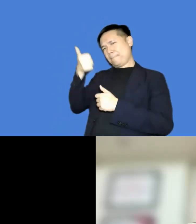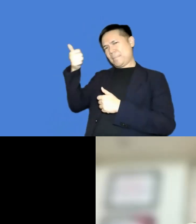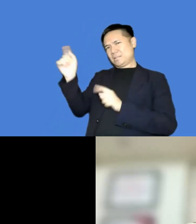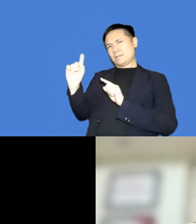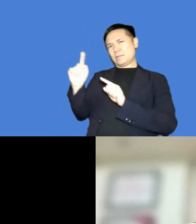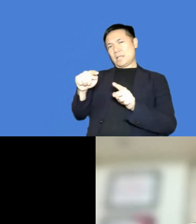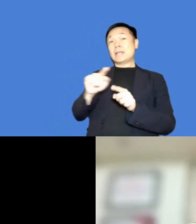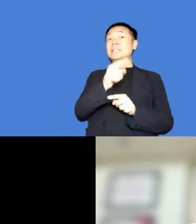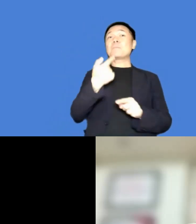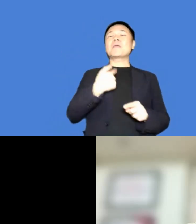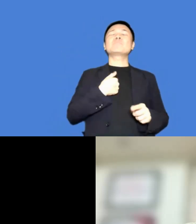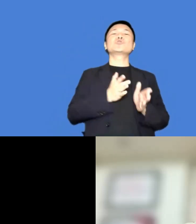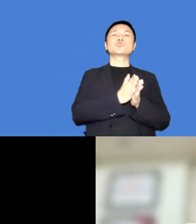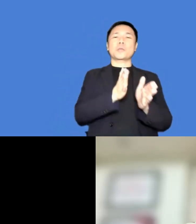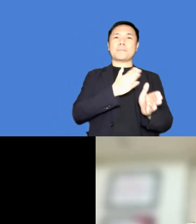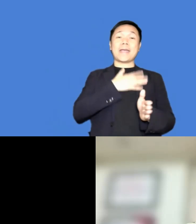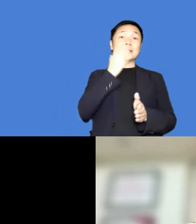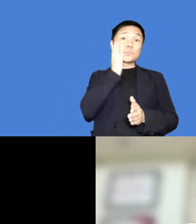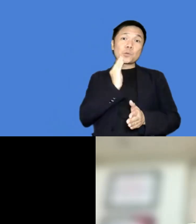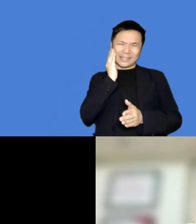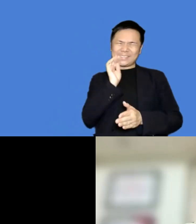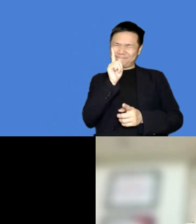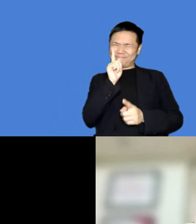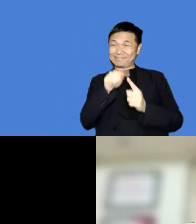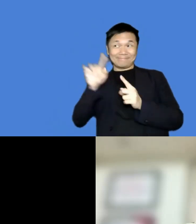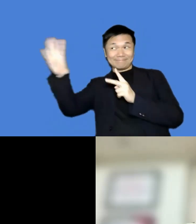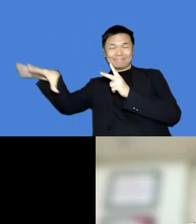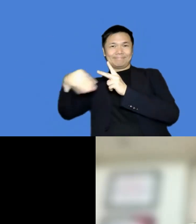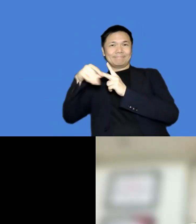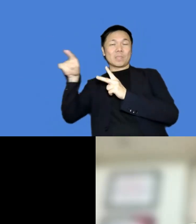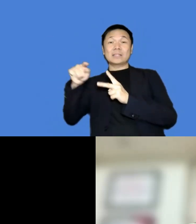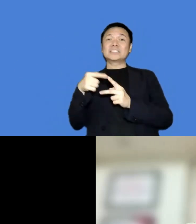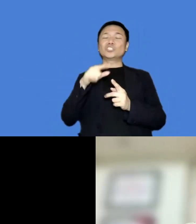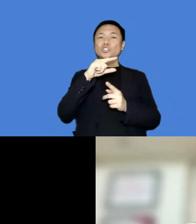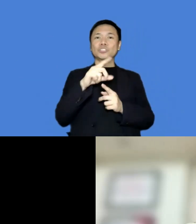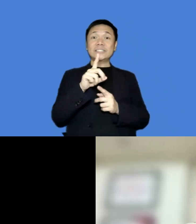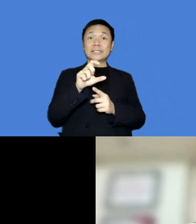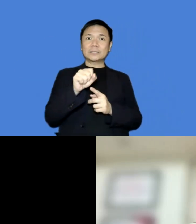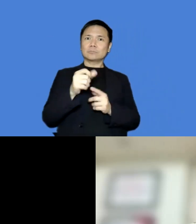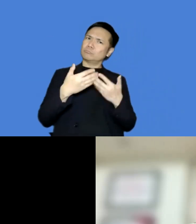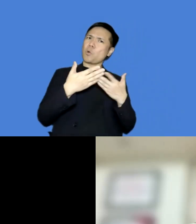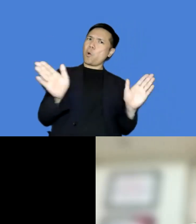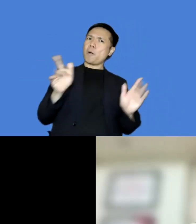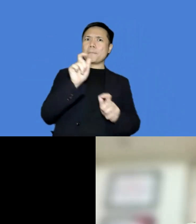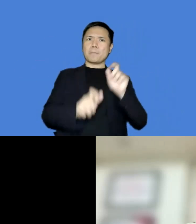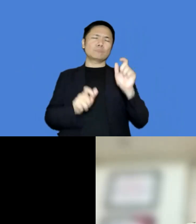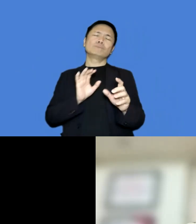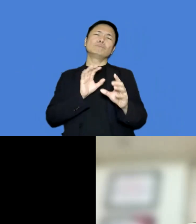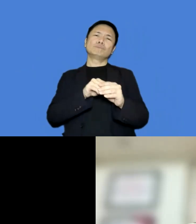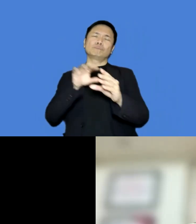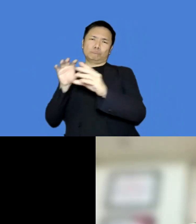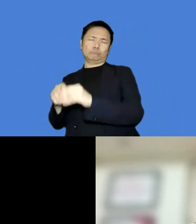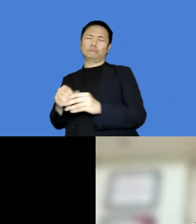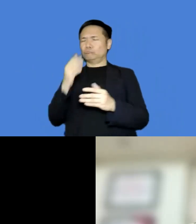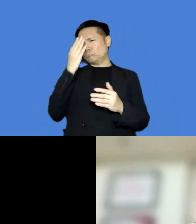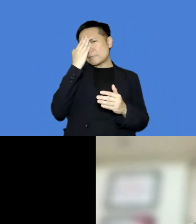share my experience. This GDS is also an online event. Virtually, people can participate, see what's happening,